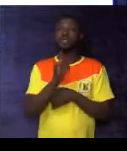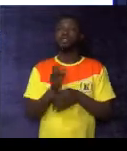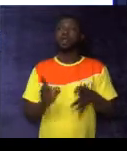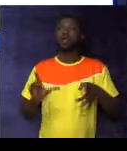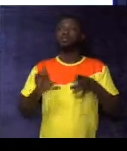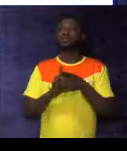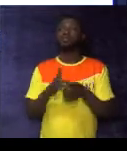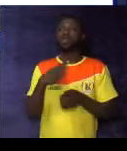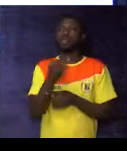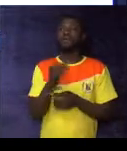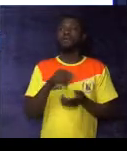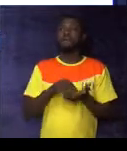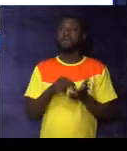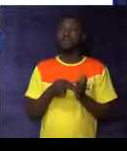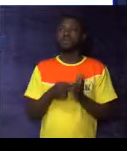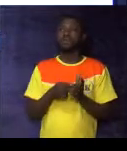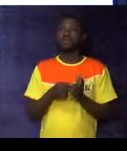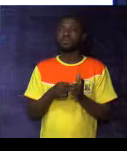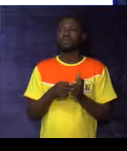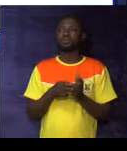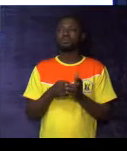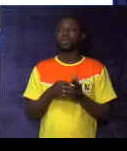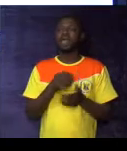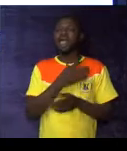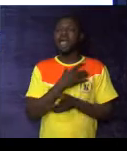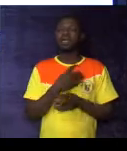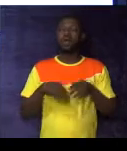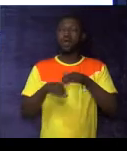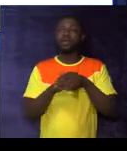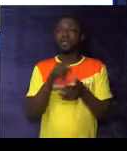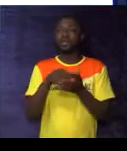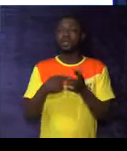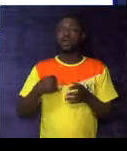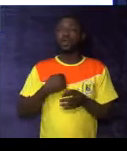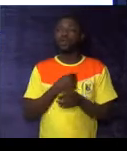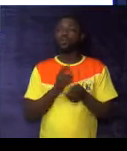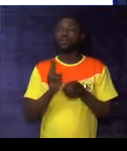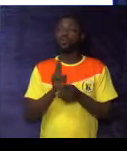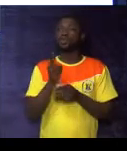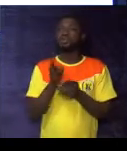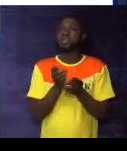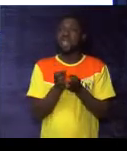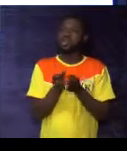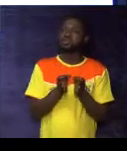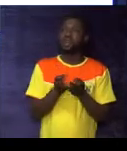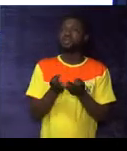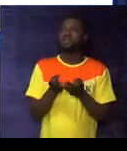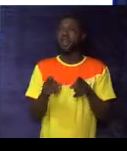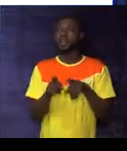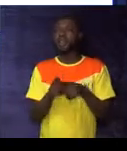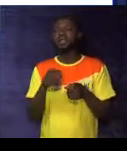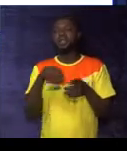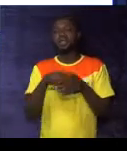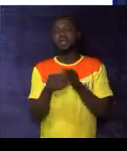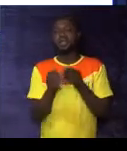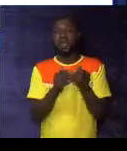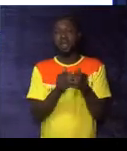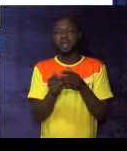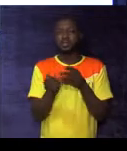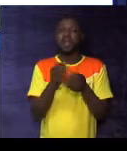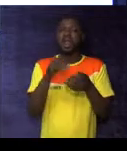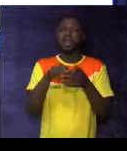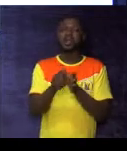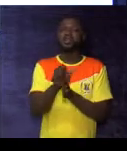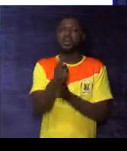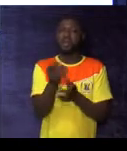conjunction is conjunction of purpose. And under this, we use expressions like in